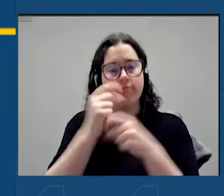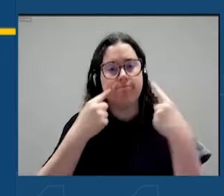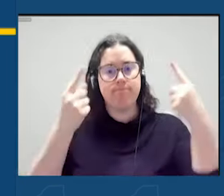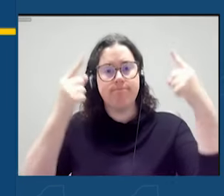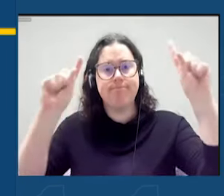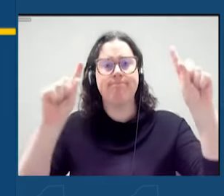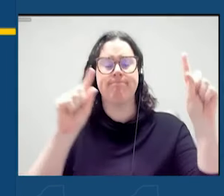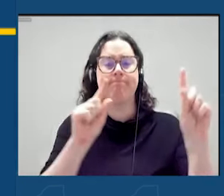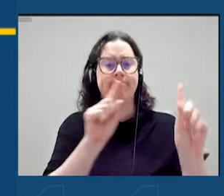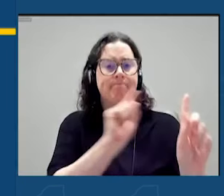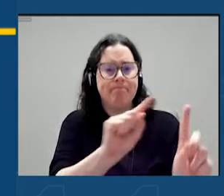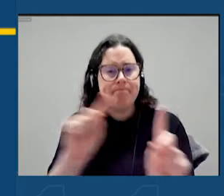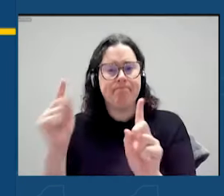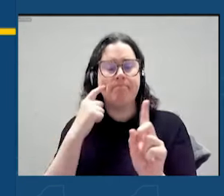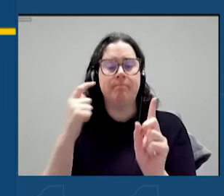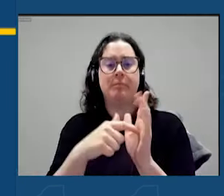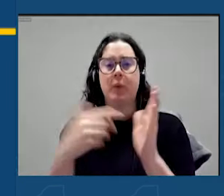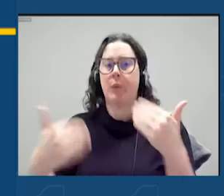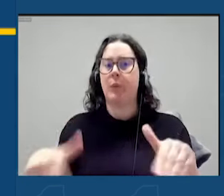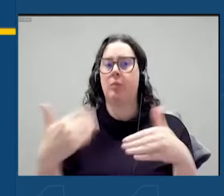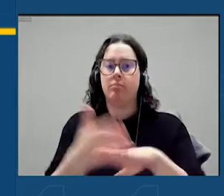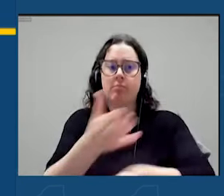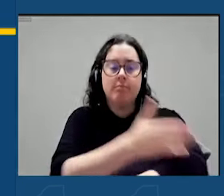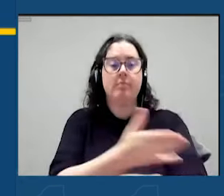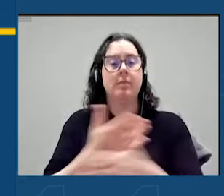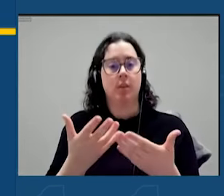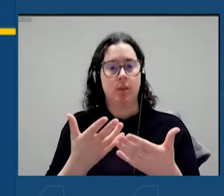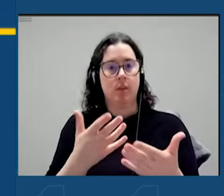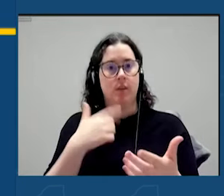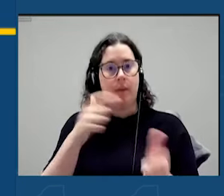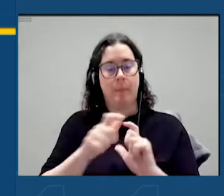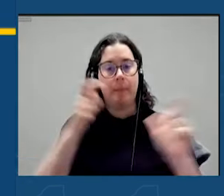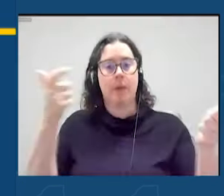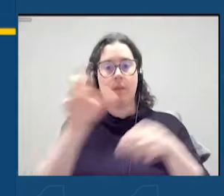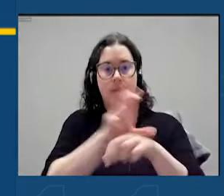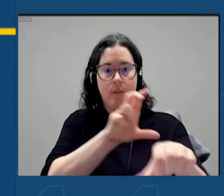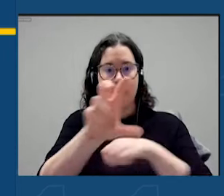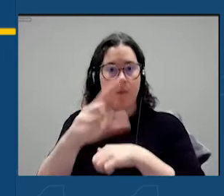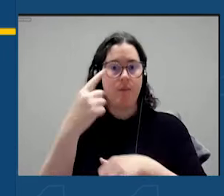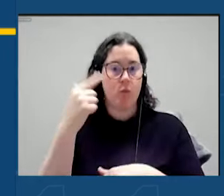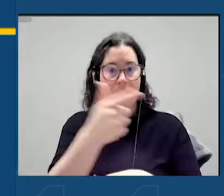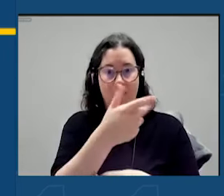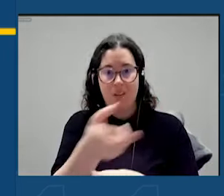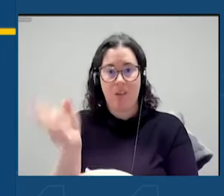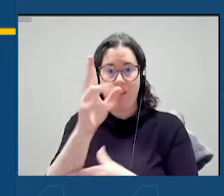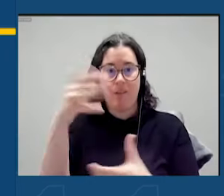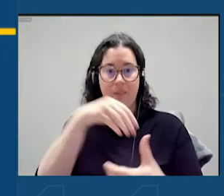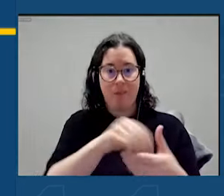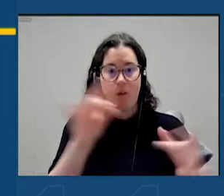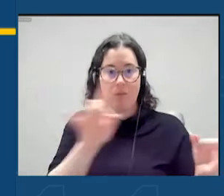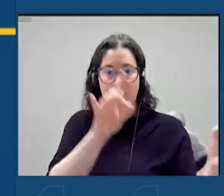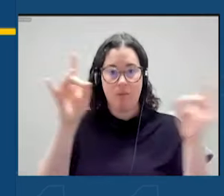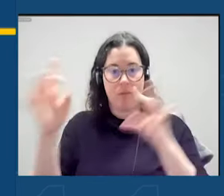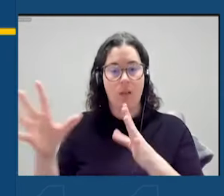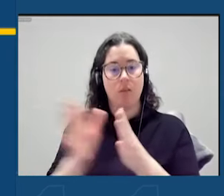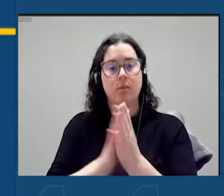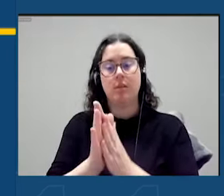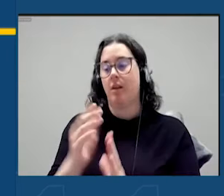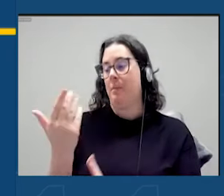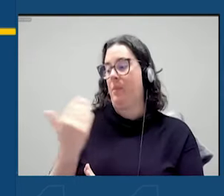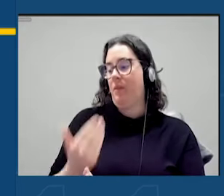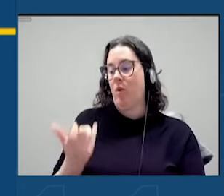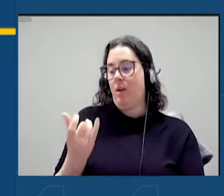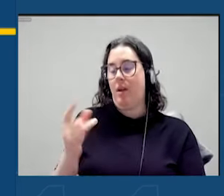we're proposing the largest investment ever in the state's gun-involved violence initiative, doubling it from $18 million, which was an increase